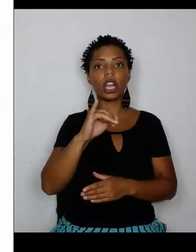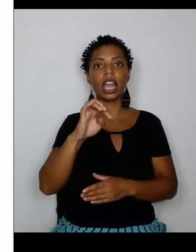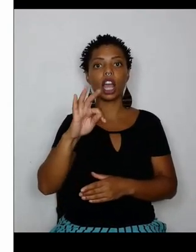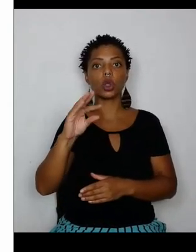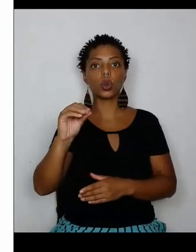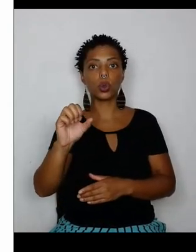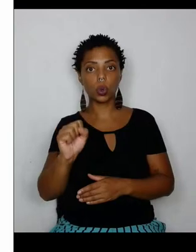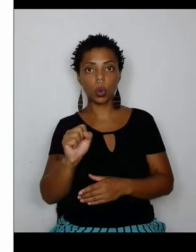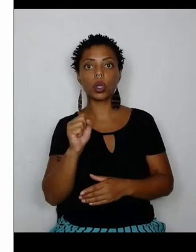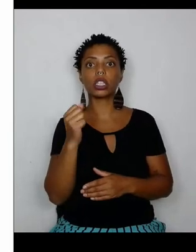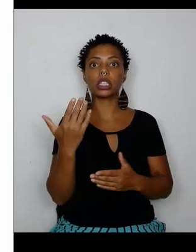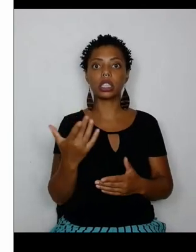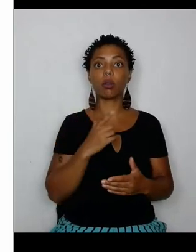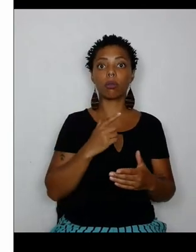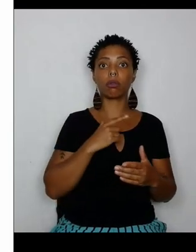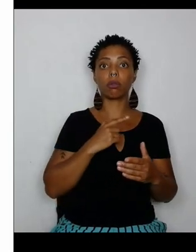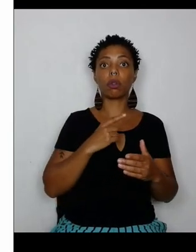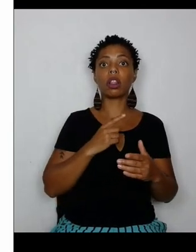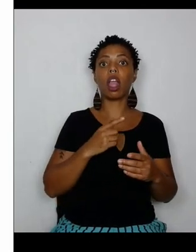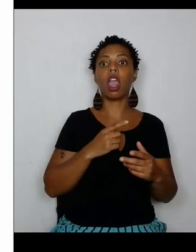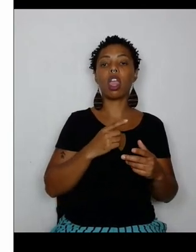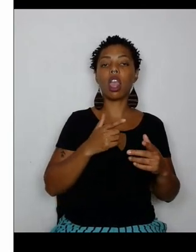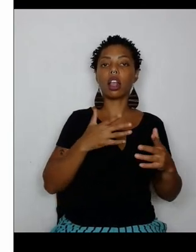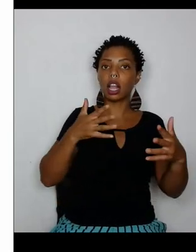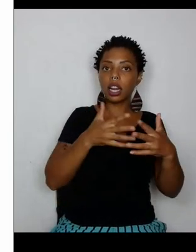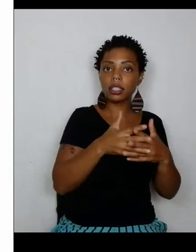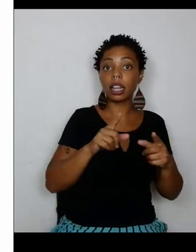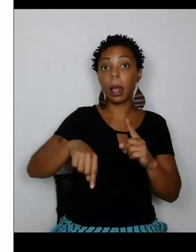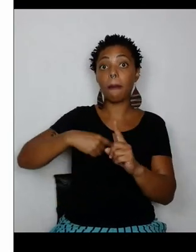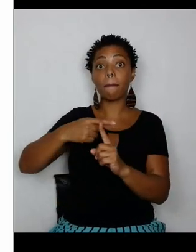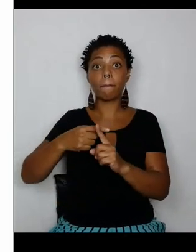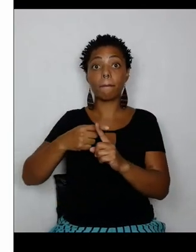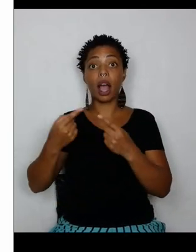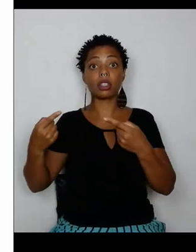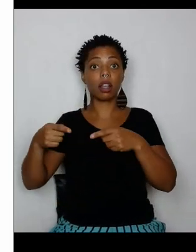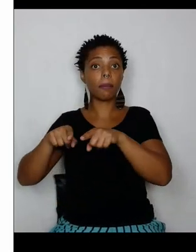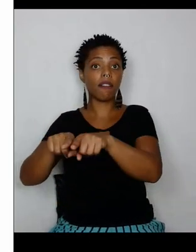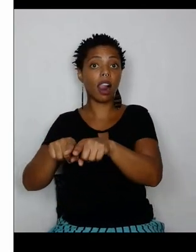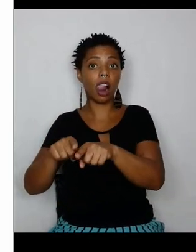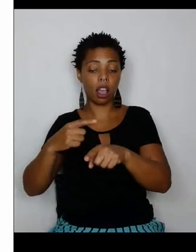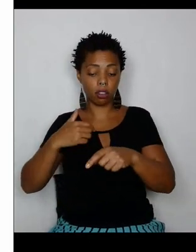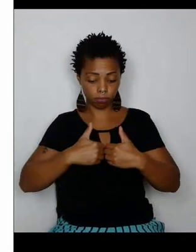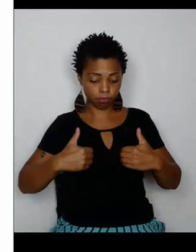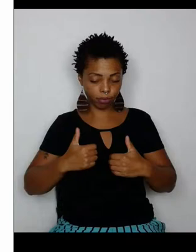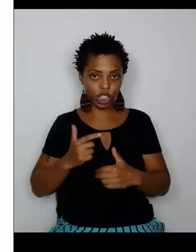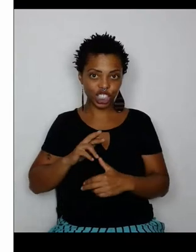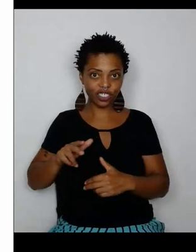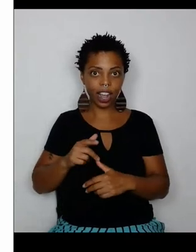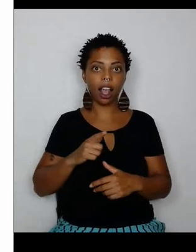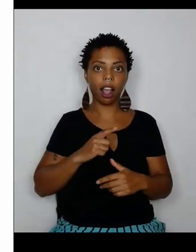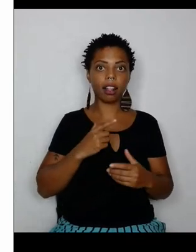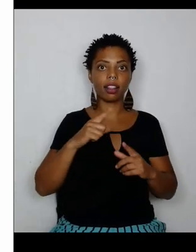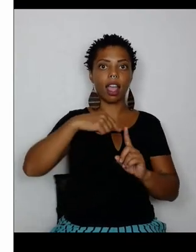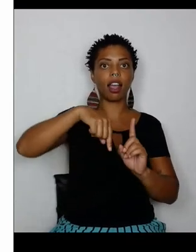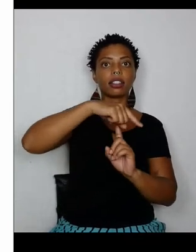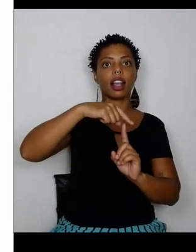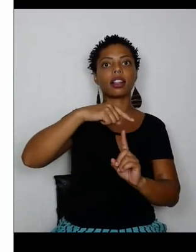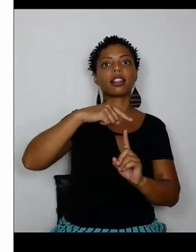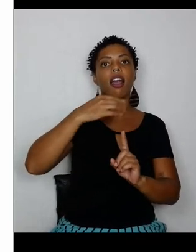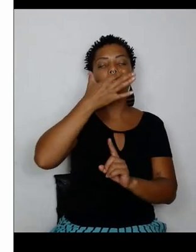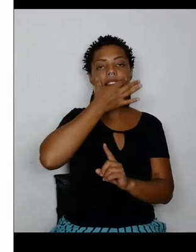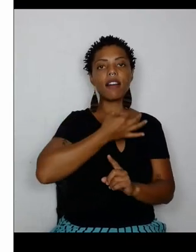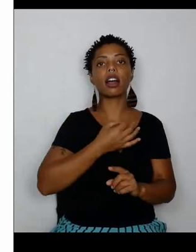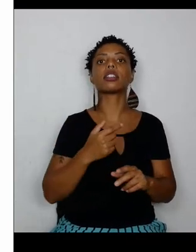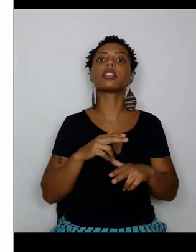your would build on the same foundation in his disembodied self-portraits during the 19th century the flemish and